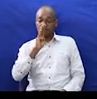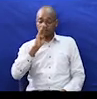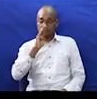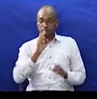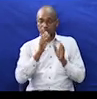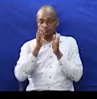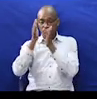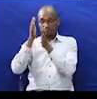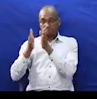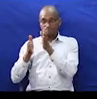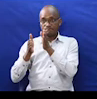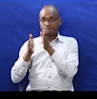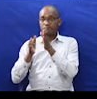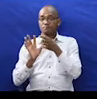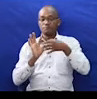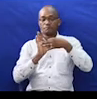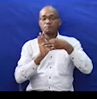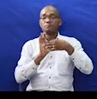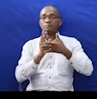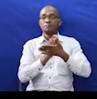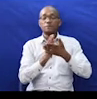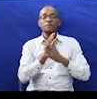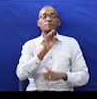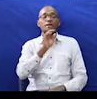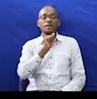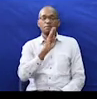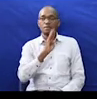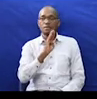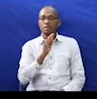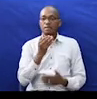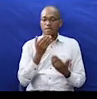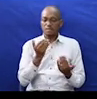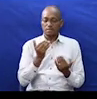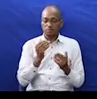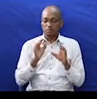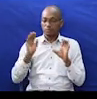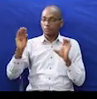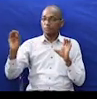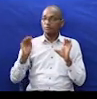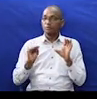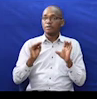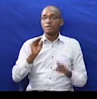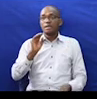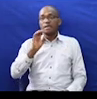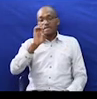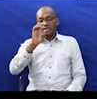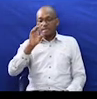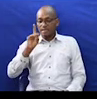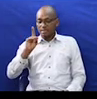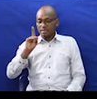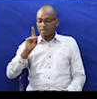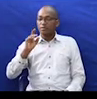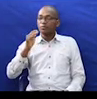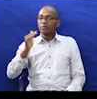sides divided by this. It's the same as taking DE over AD. It's also the